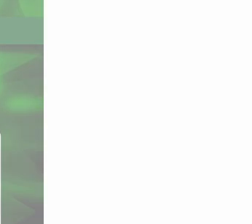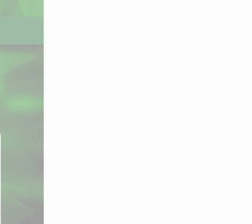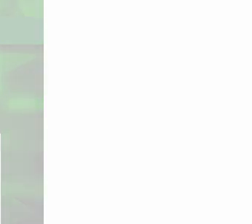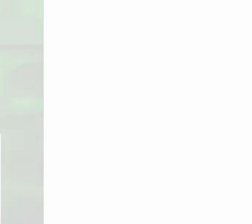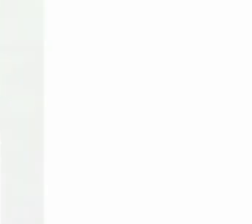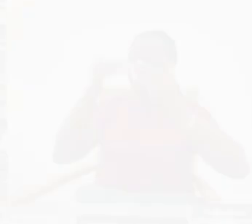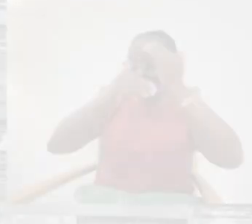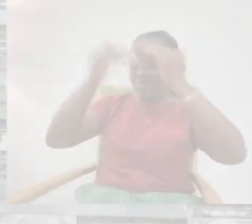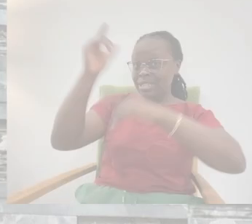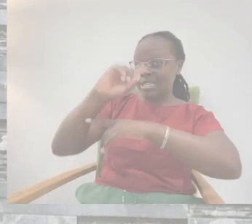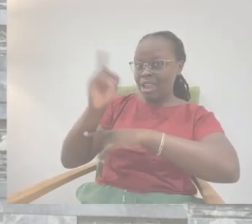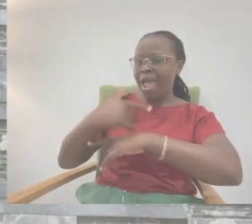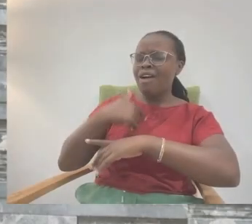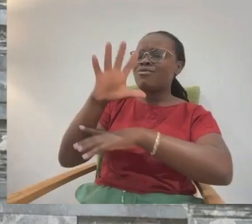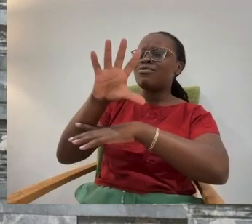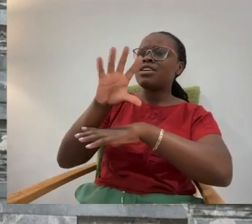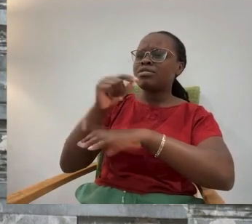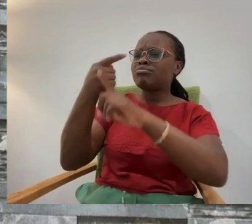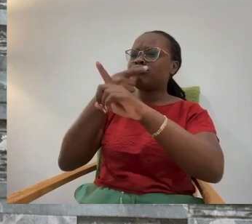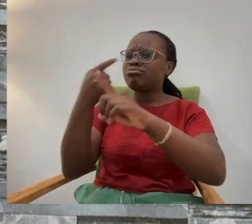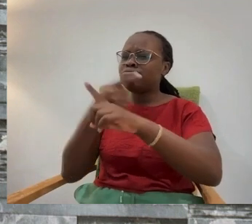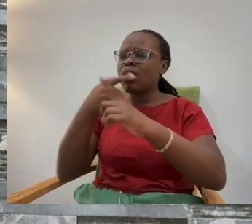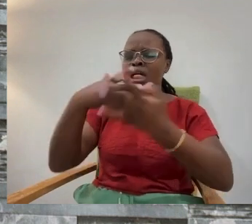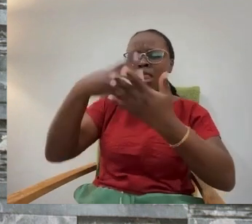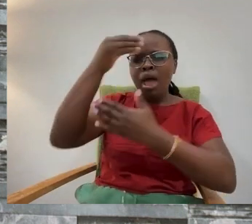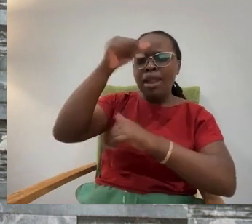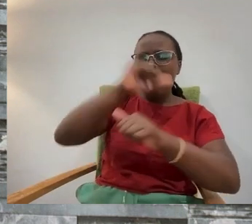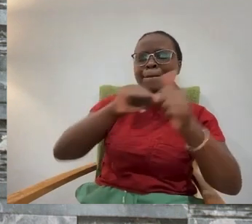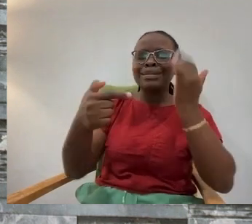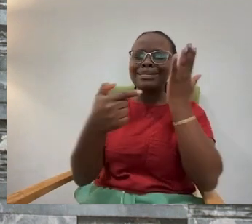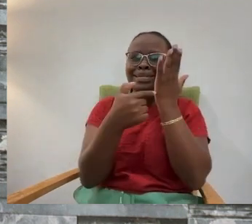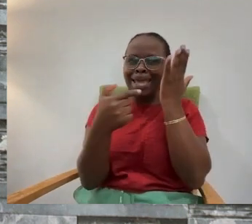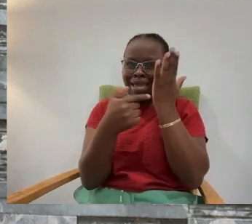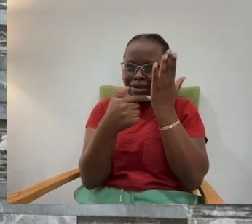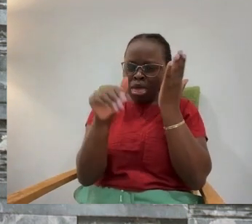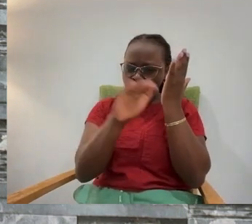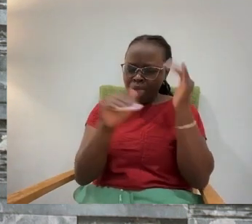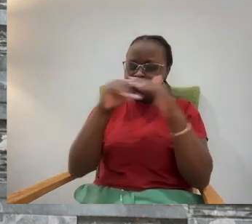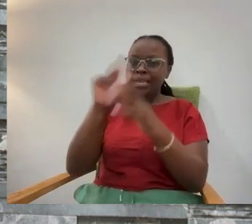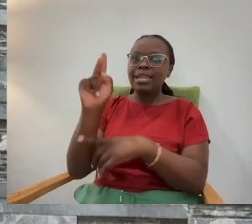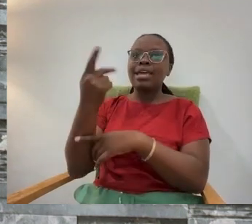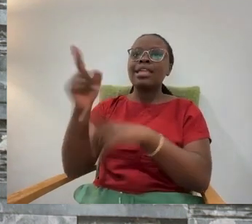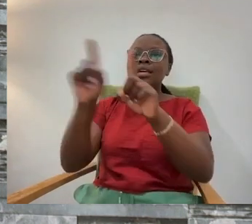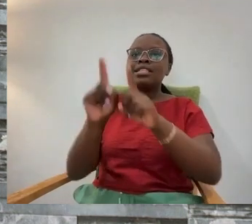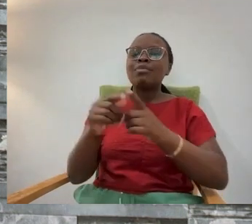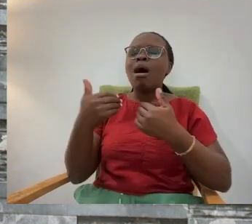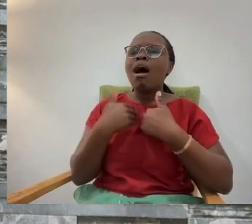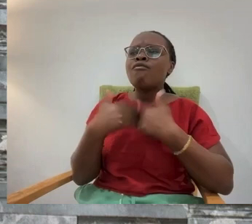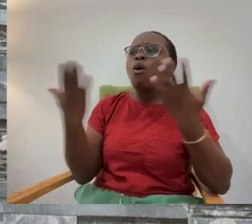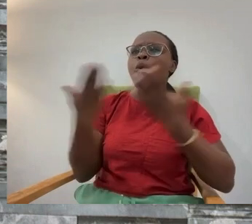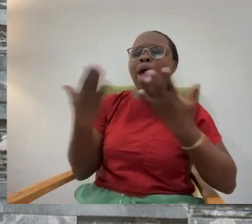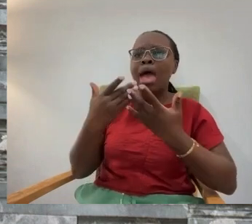will feature over 50 sessions where you can learn about the EdTech sector in Kenya, and there will be a hackathon where EdTech